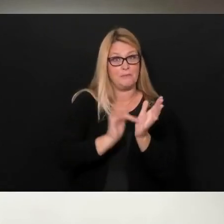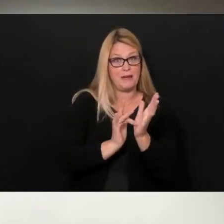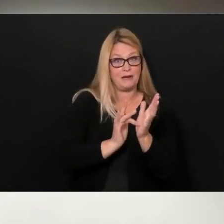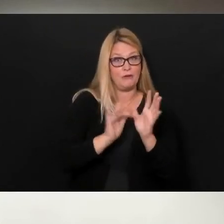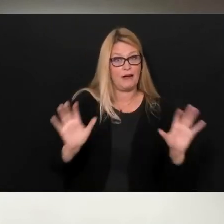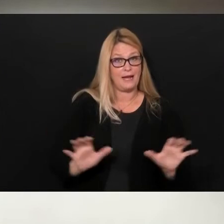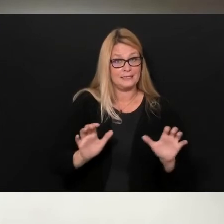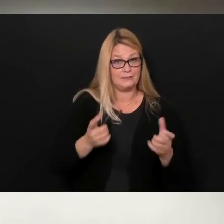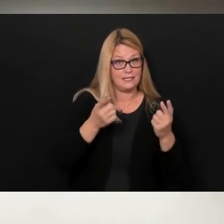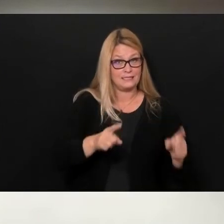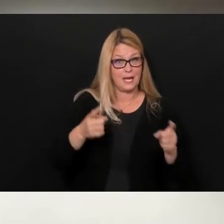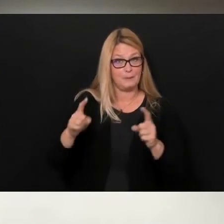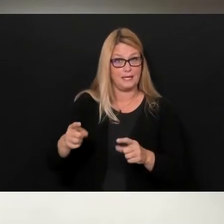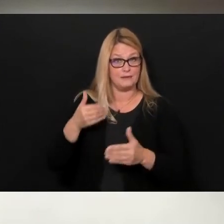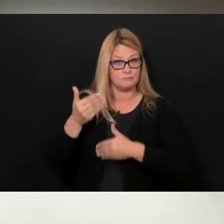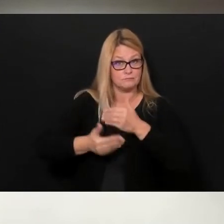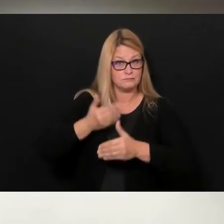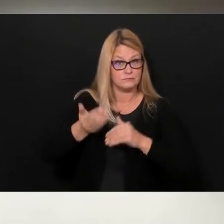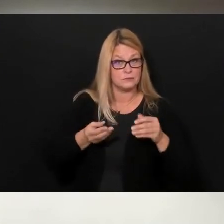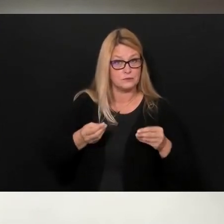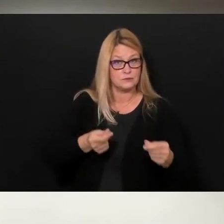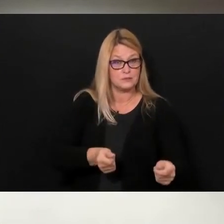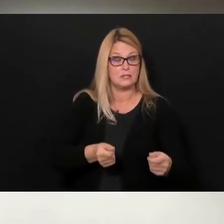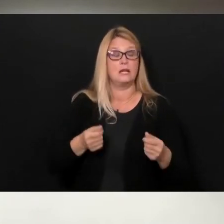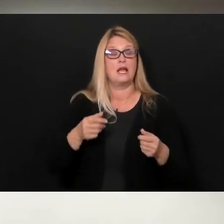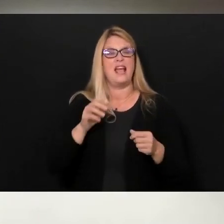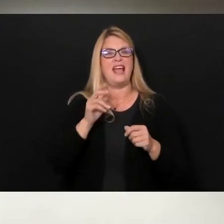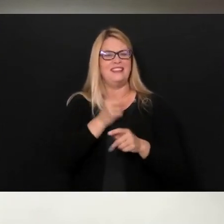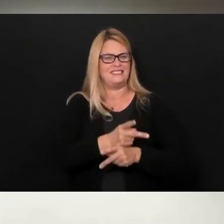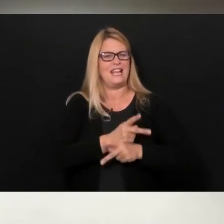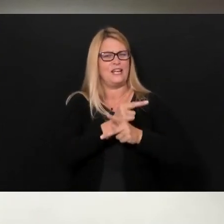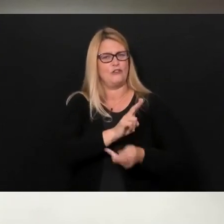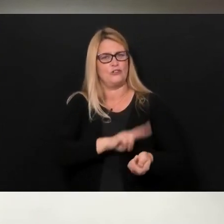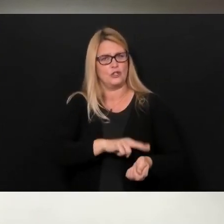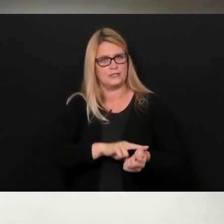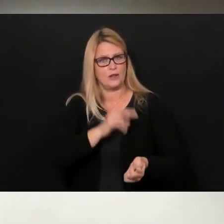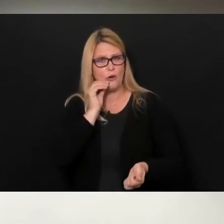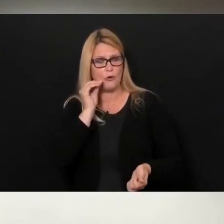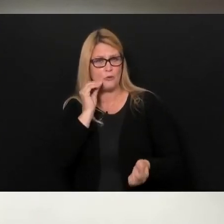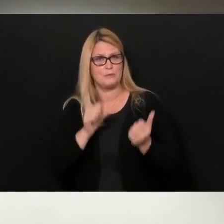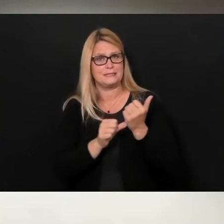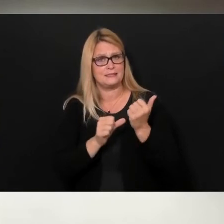as taking care of our vulnerable population in our nursing homes and assisted